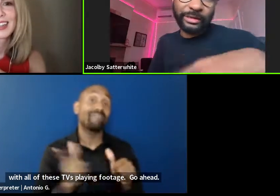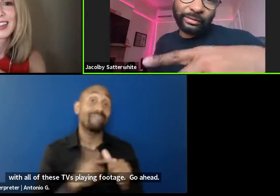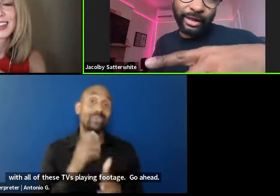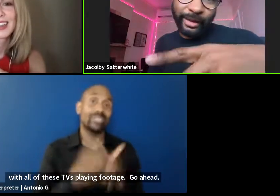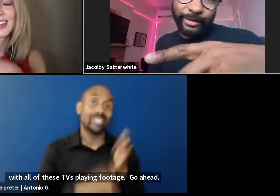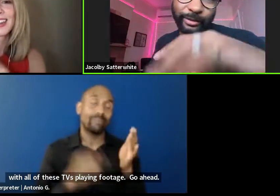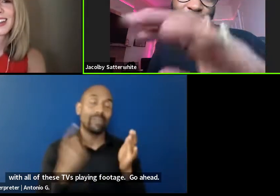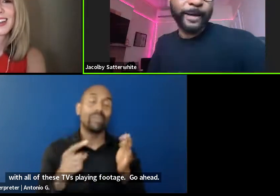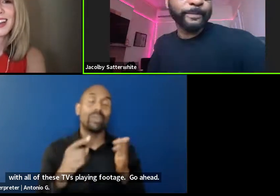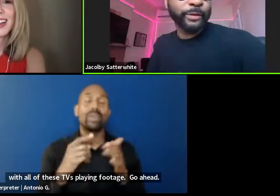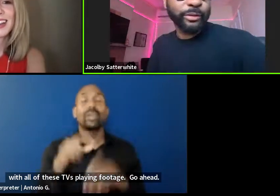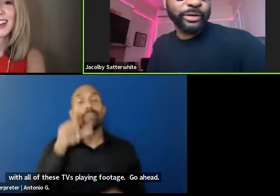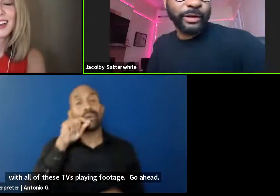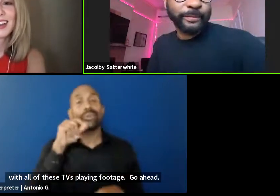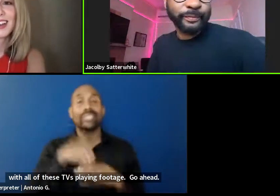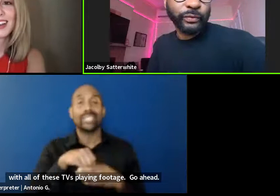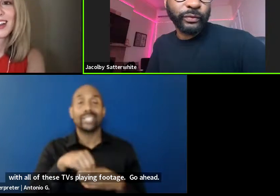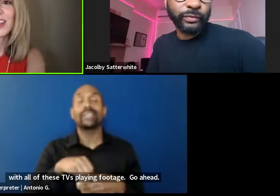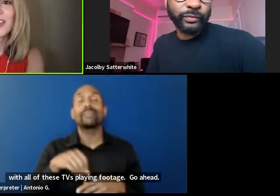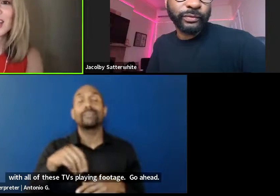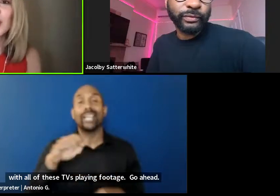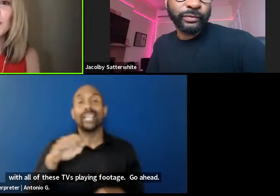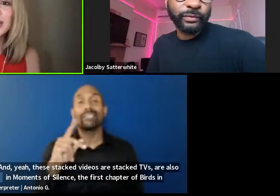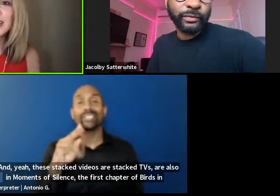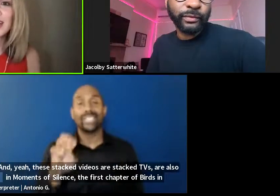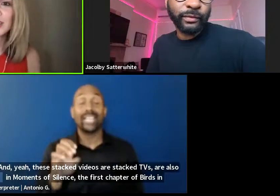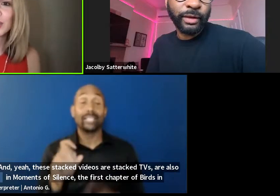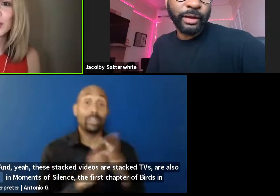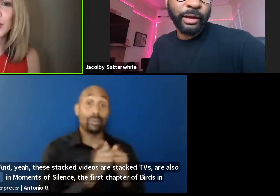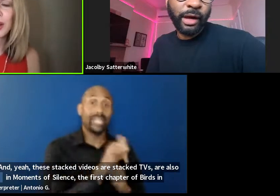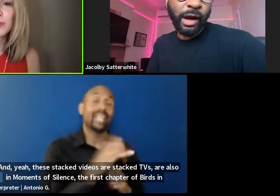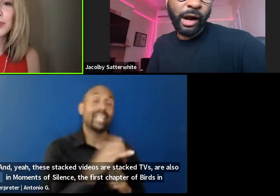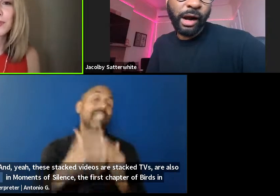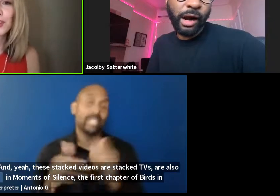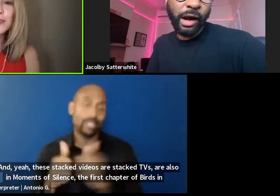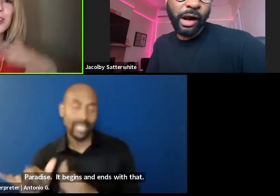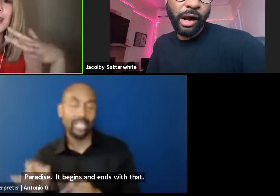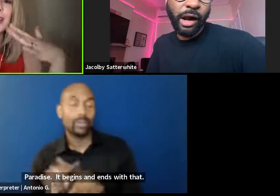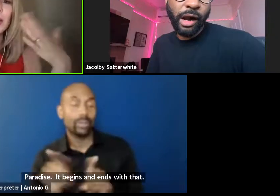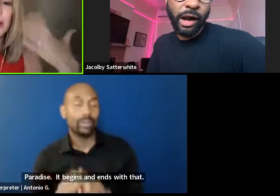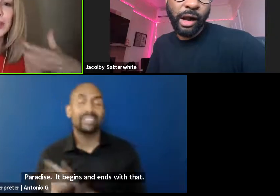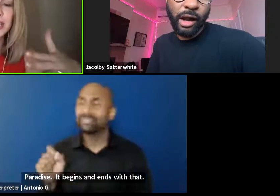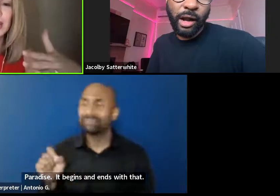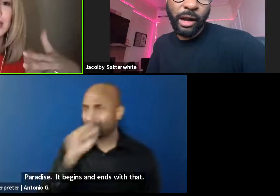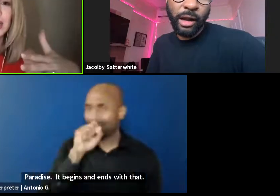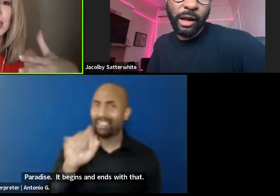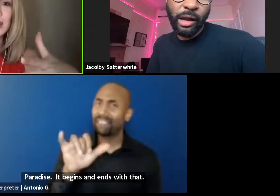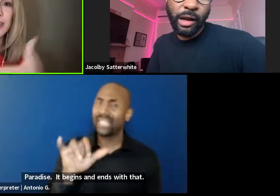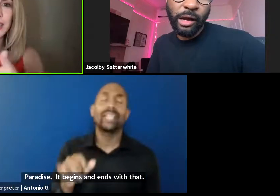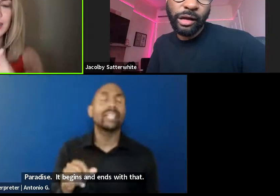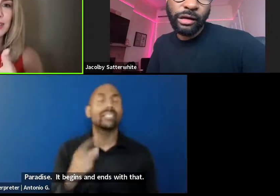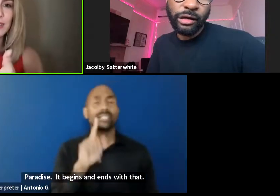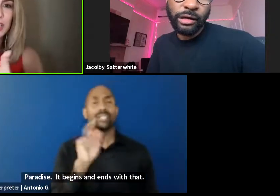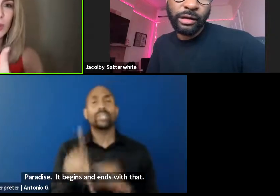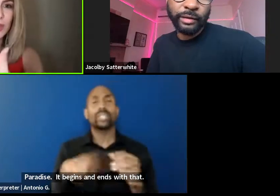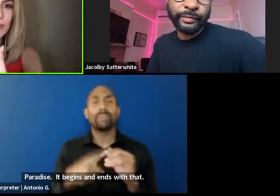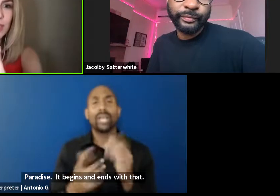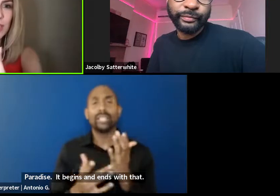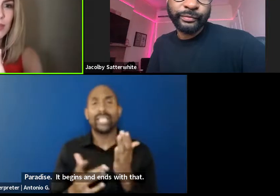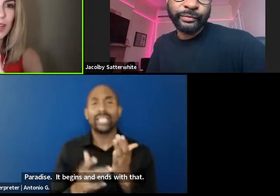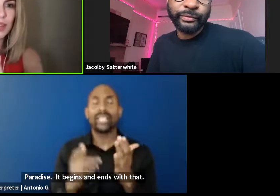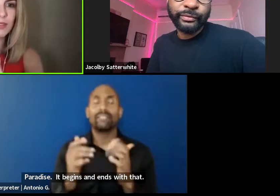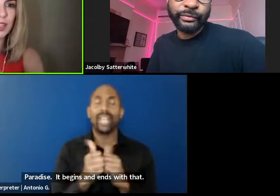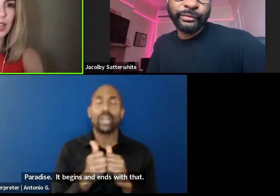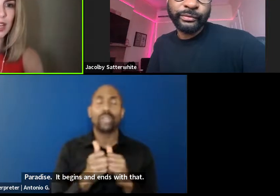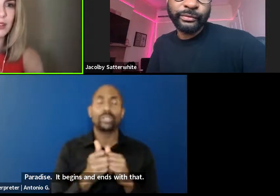series and ends with that, actually. But yeah. Yeah, I love that. No, I wanted to ask you first of that, like, about the technique of nesting video within